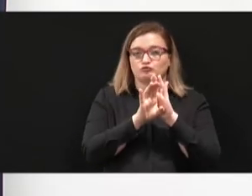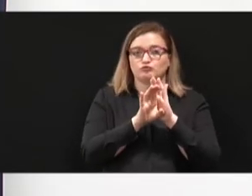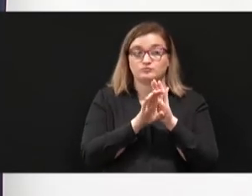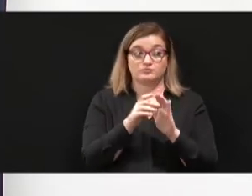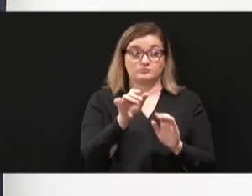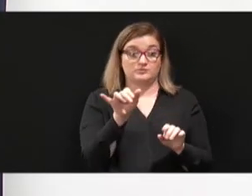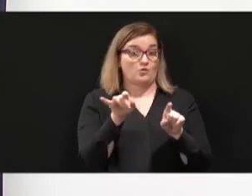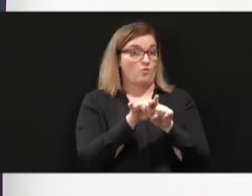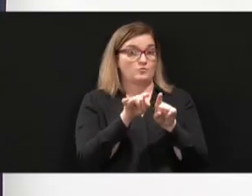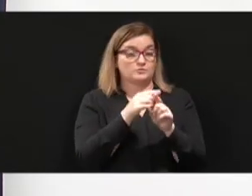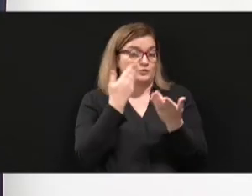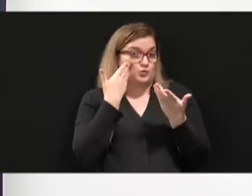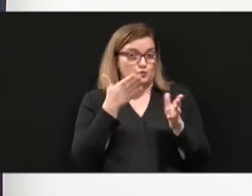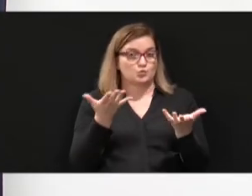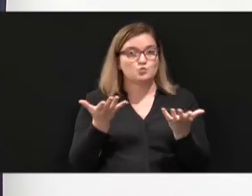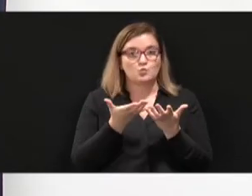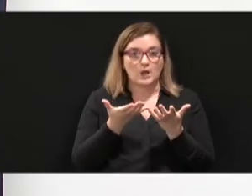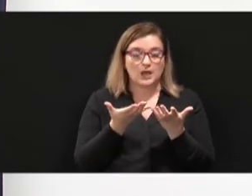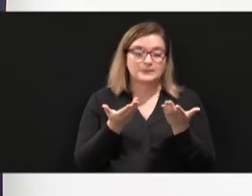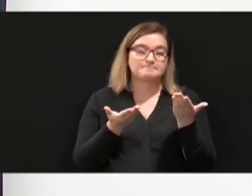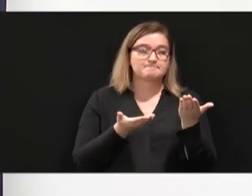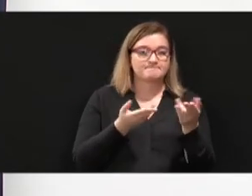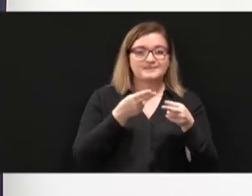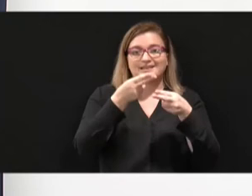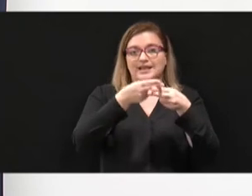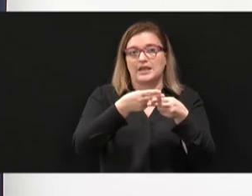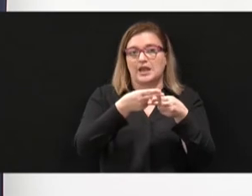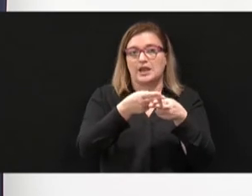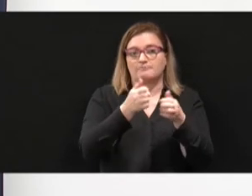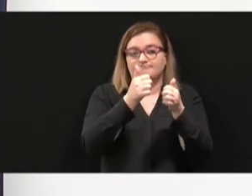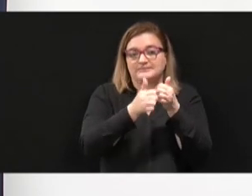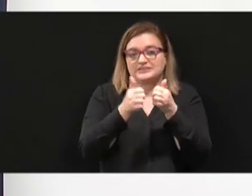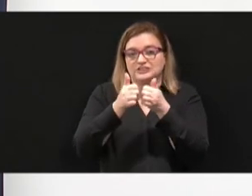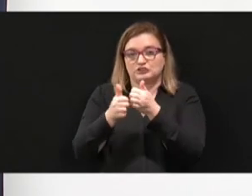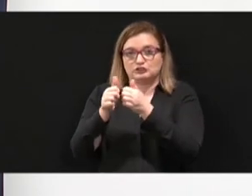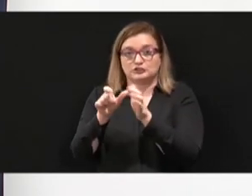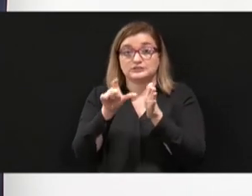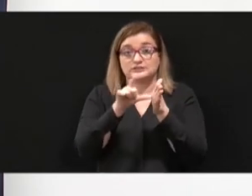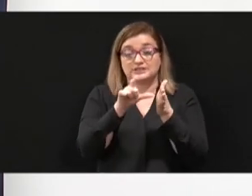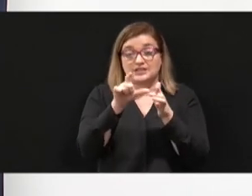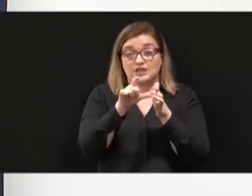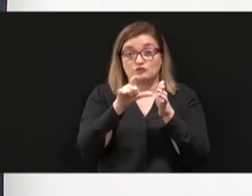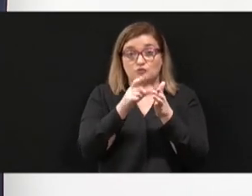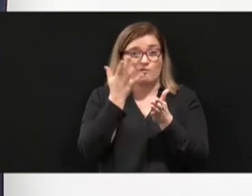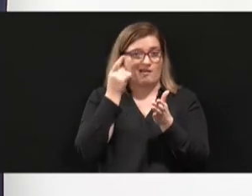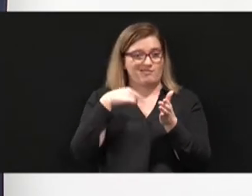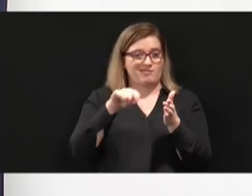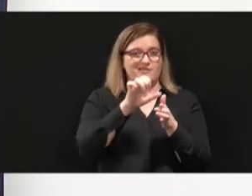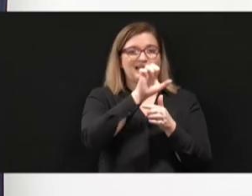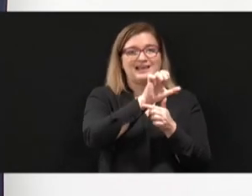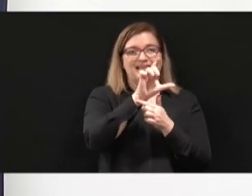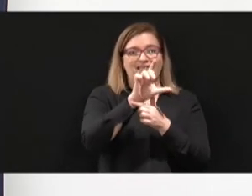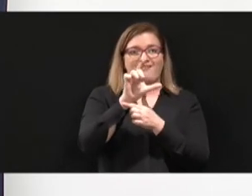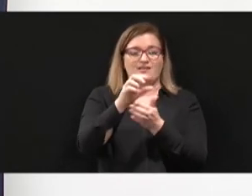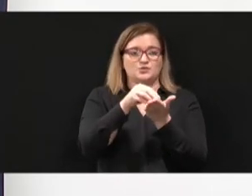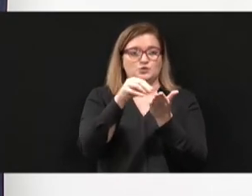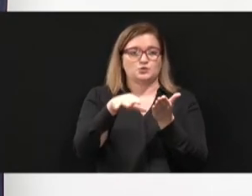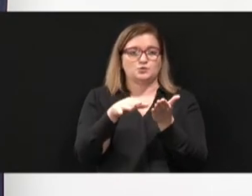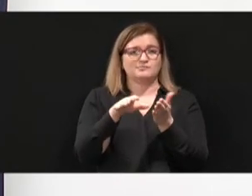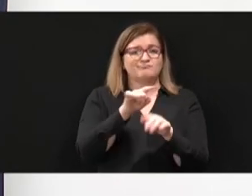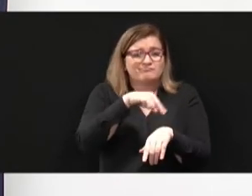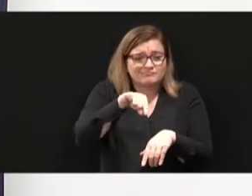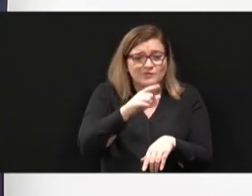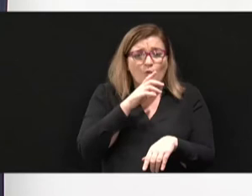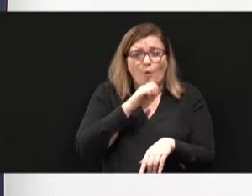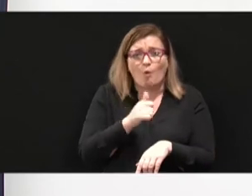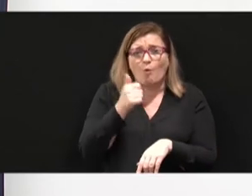know necessarily the name of each letter because they were ELL students even though they were older.